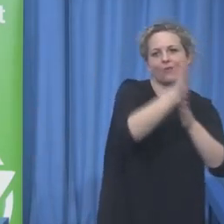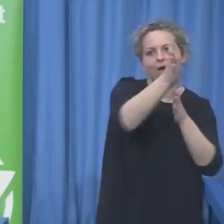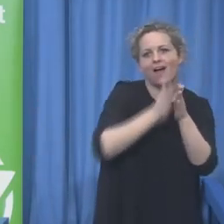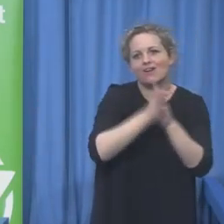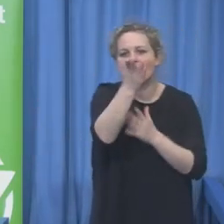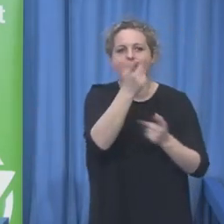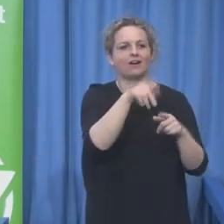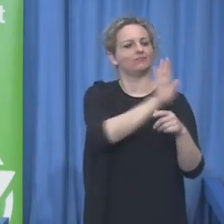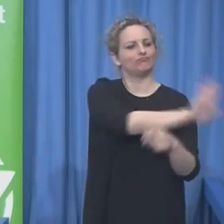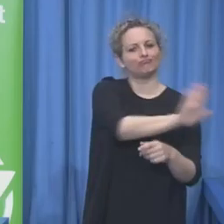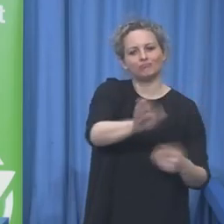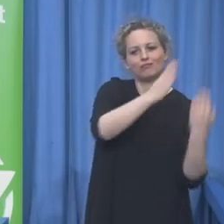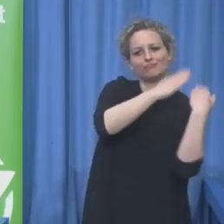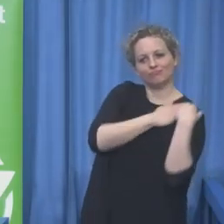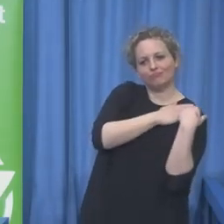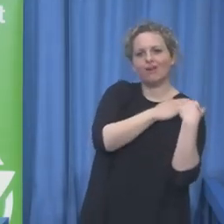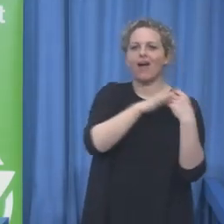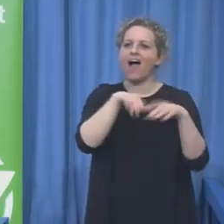So